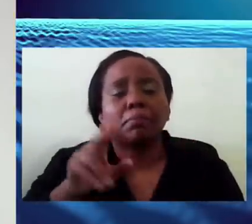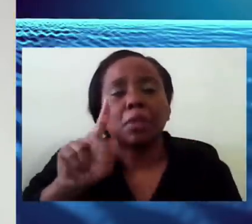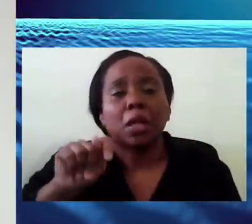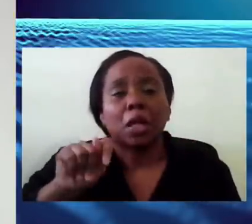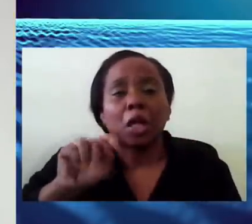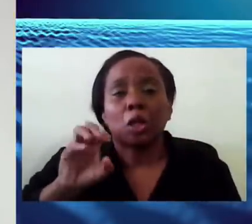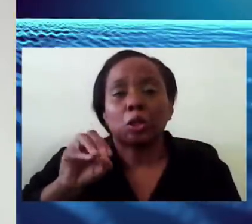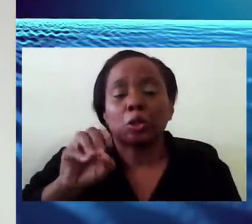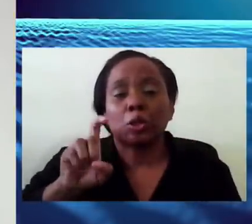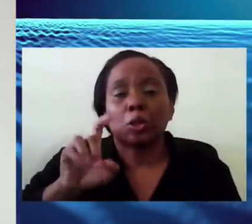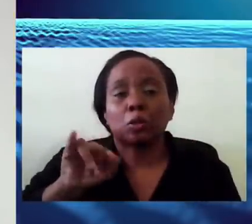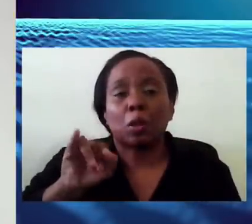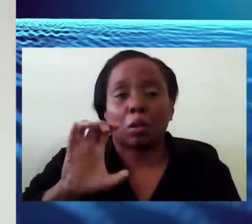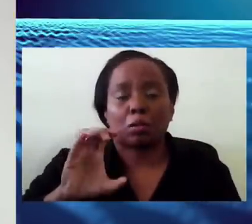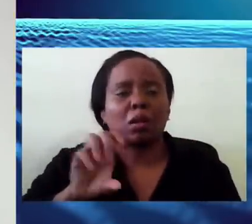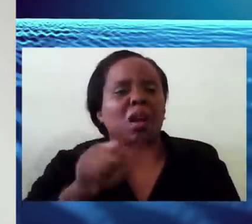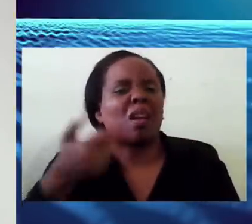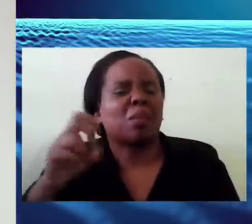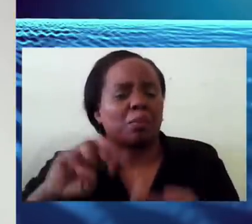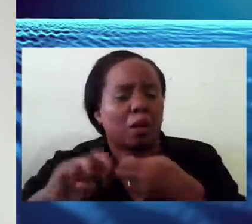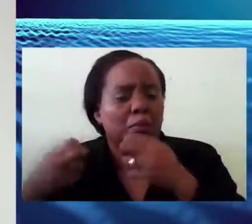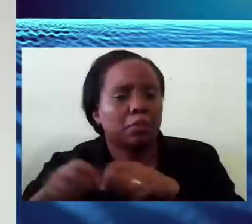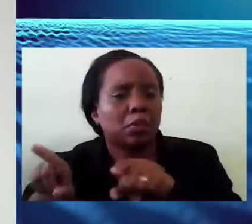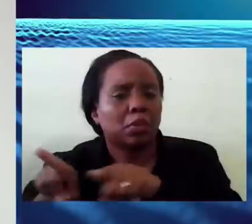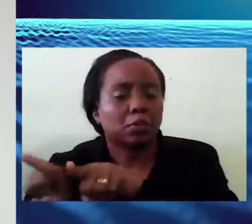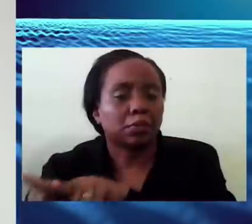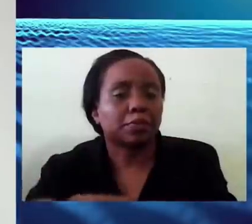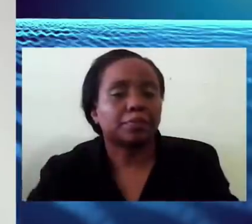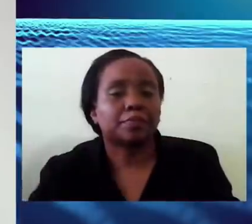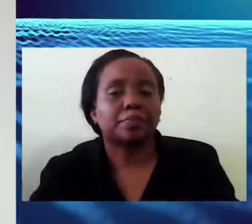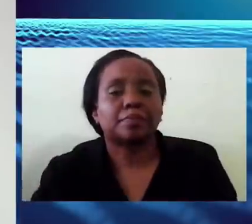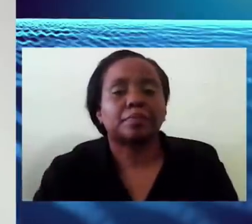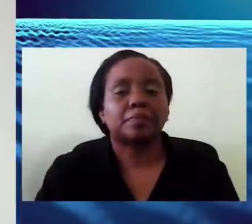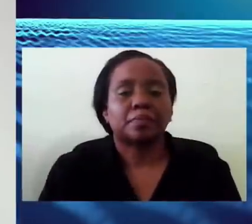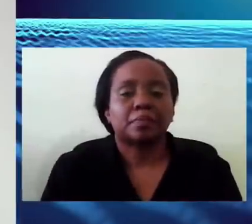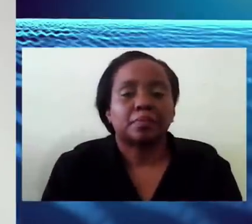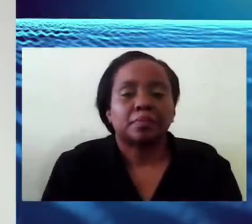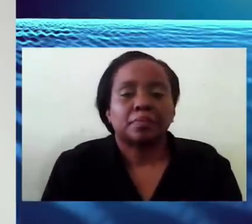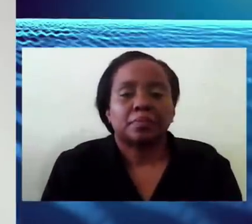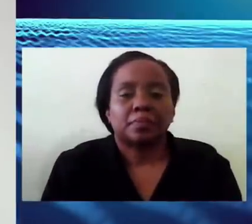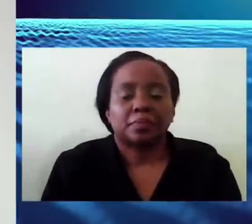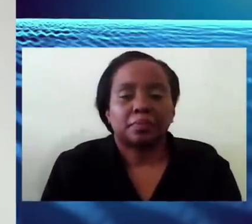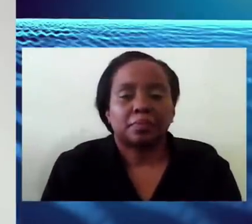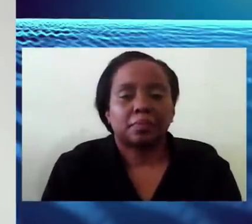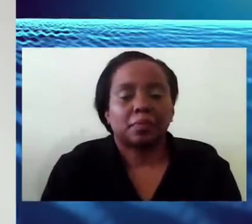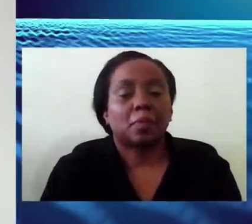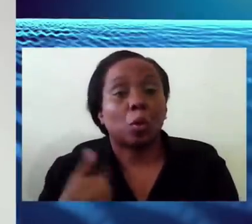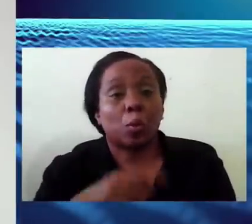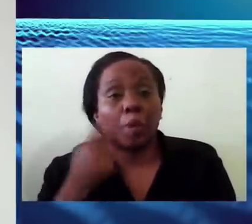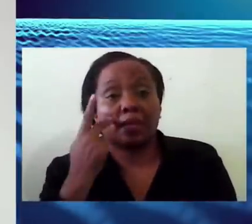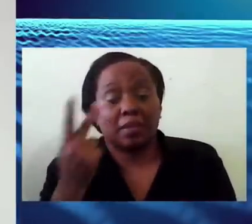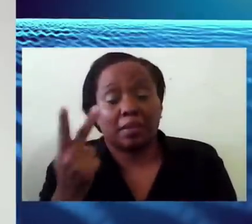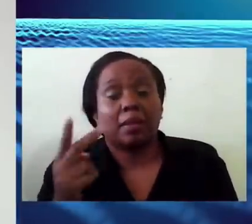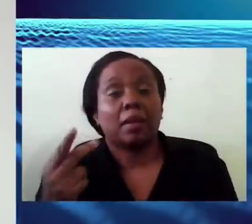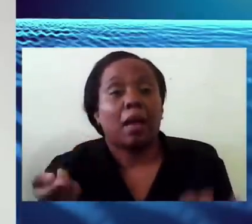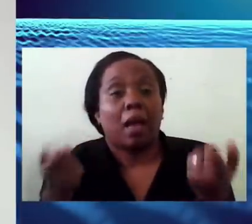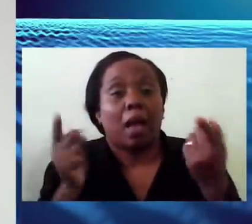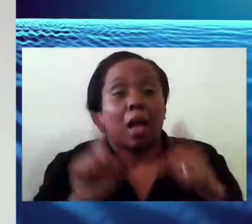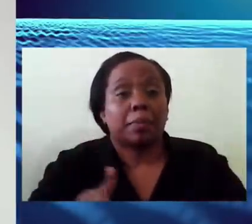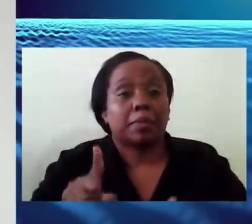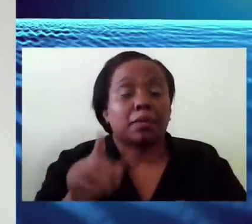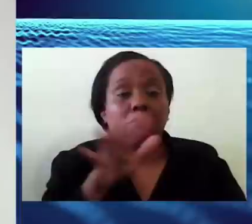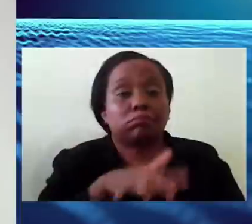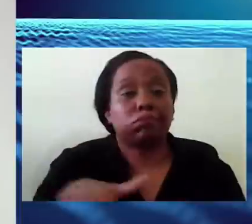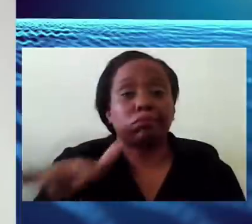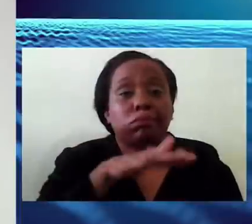too. The ash is causing, and we are seeing examples of this happening as reported by veterinary